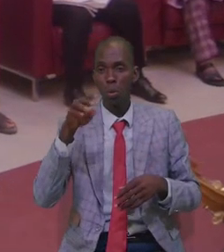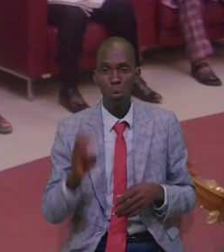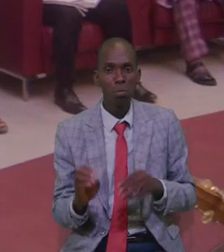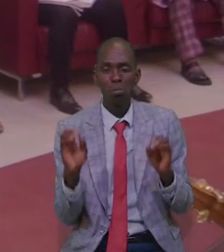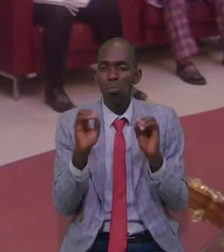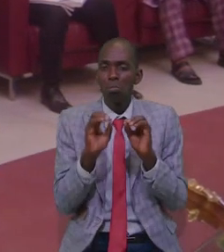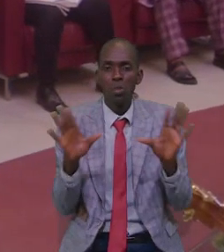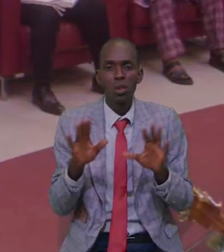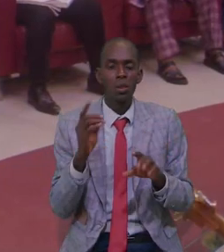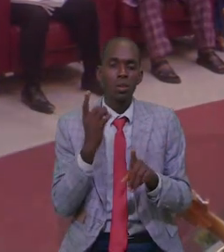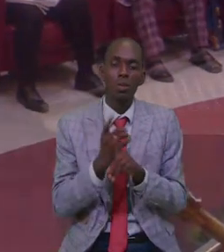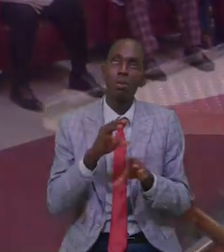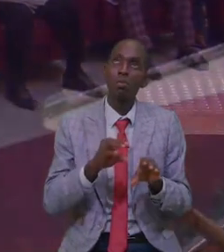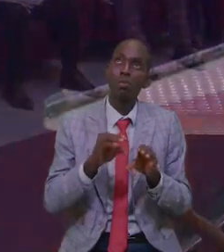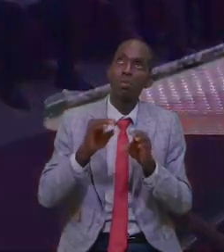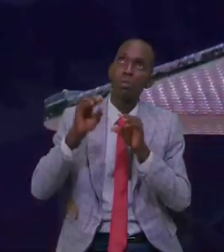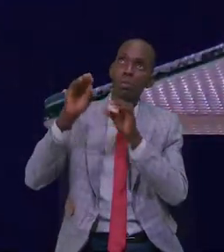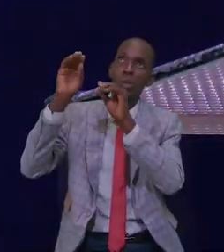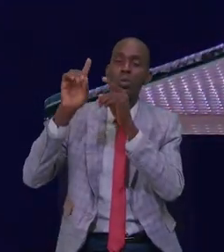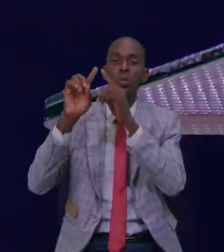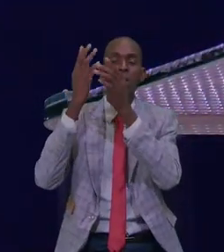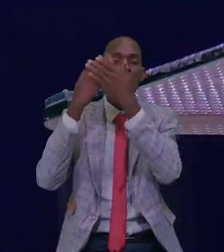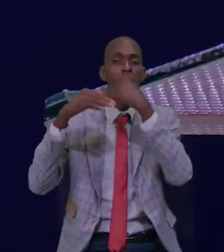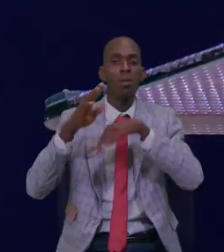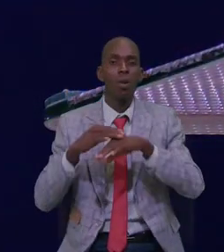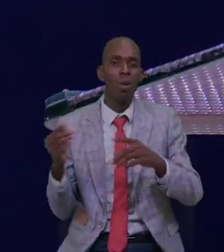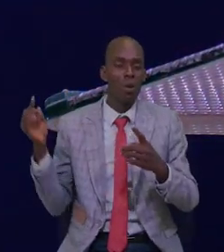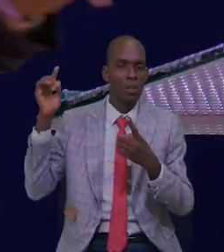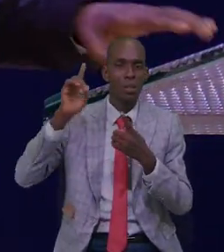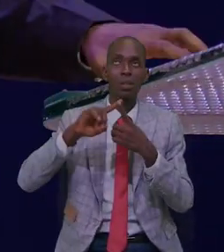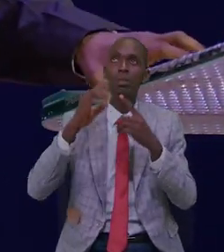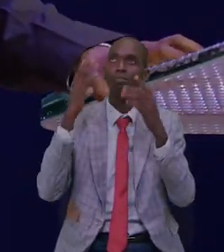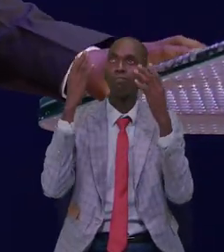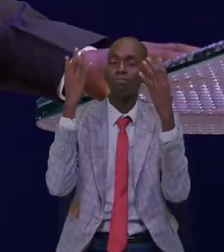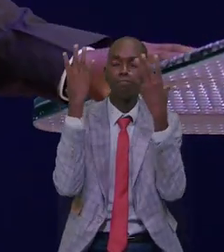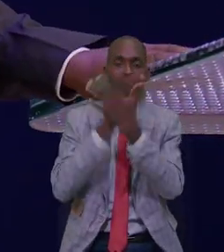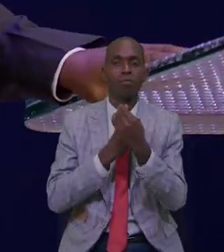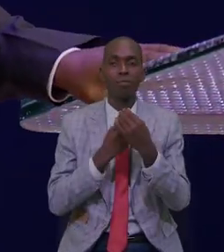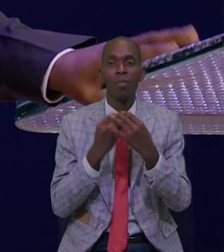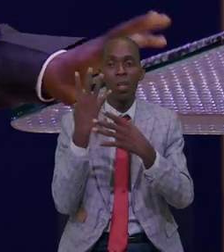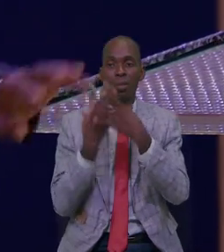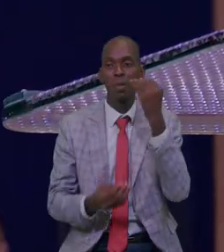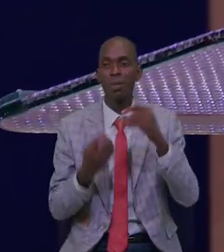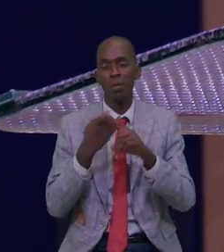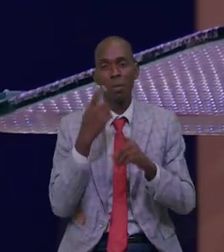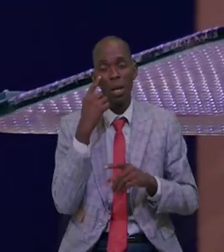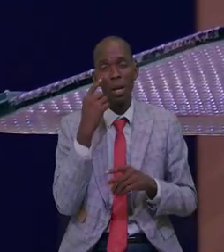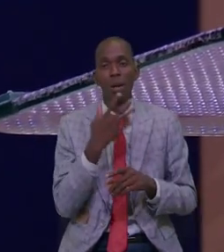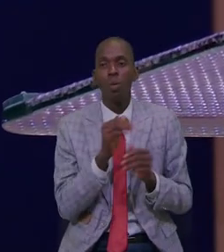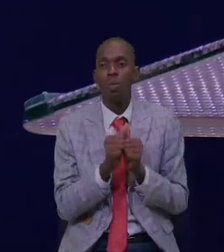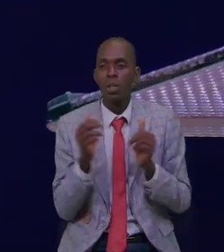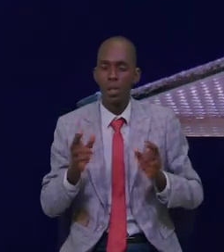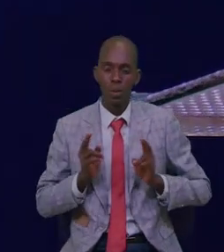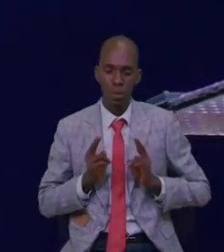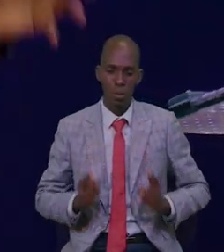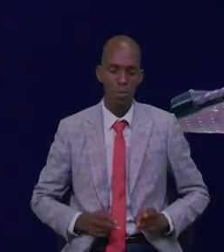went up and was going to heaven until he vanished from their sight without human help. And then he's